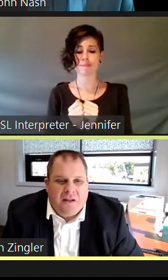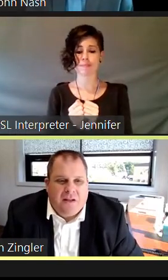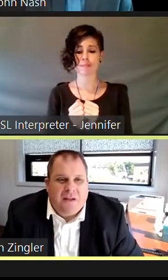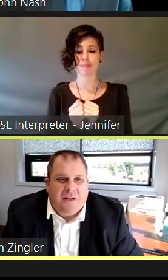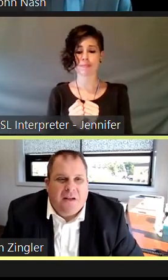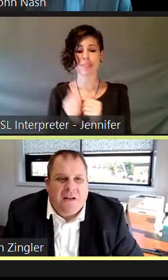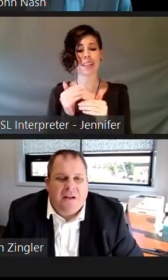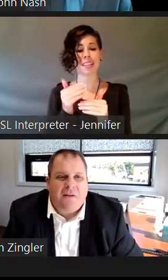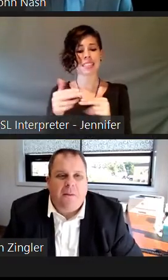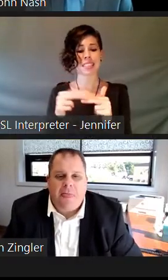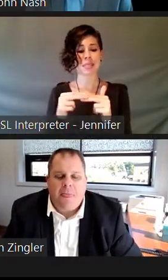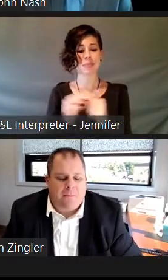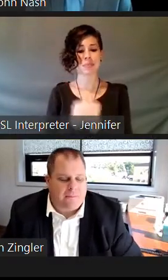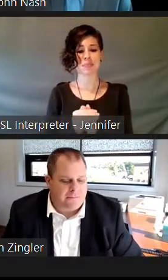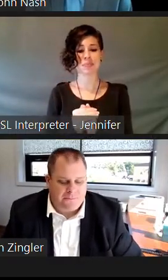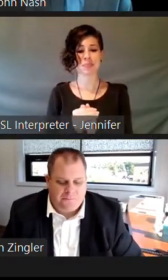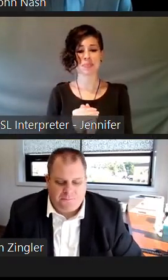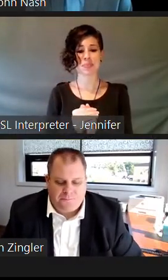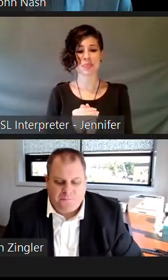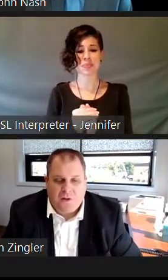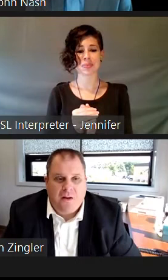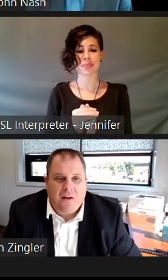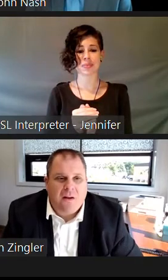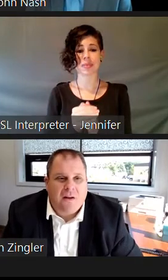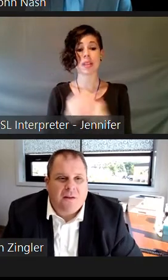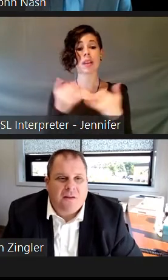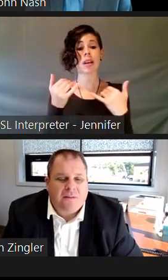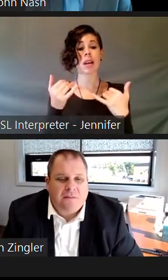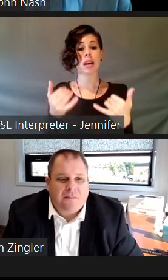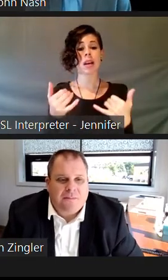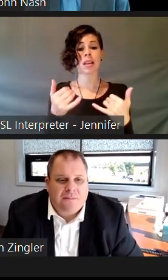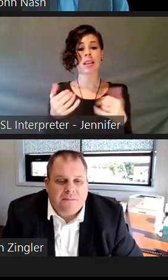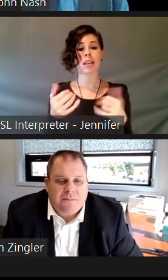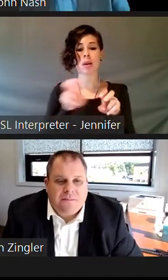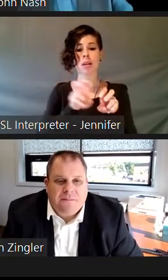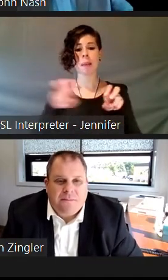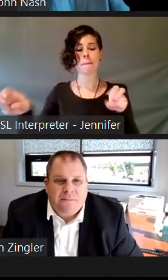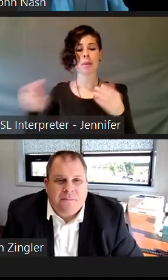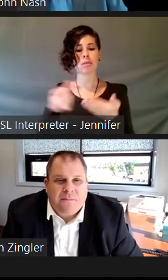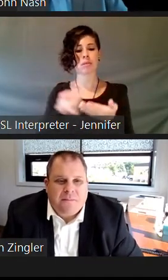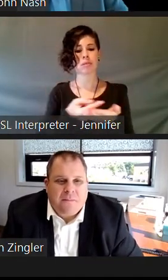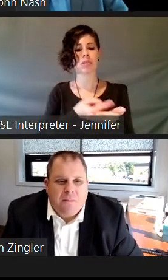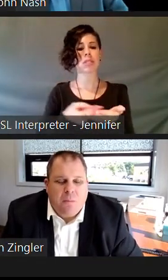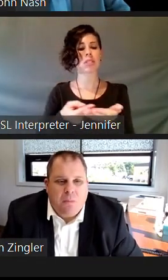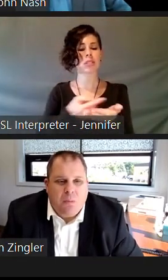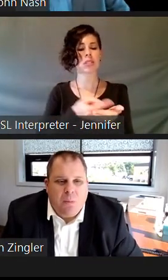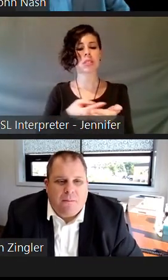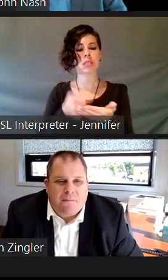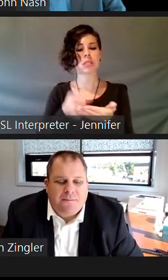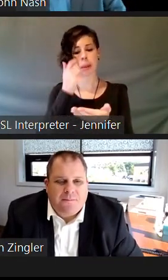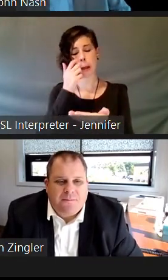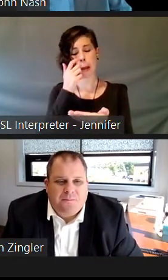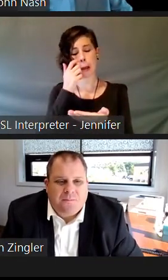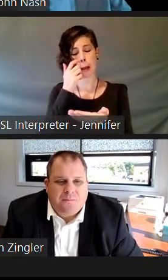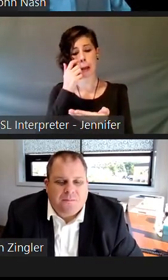All right. And now we turn to the panel discussion. We have a couple of taking a look at the data over the course of